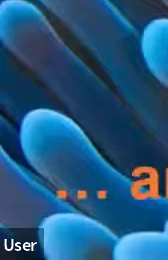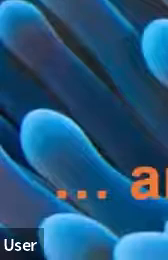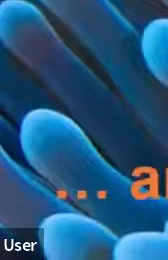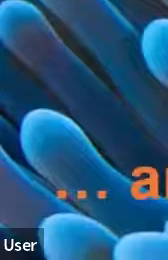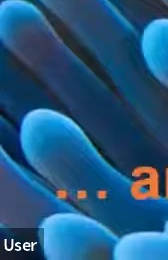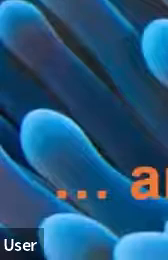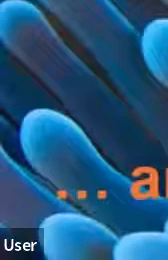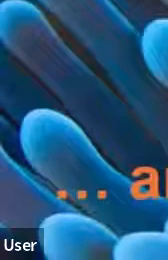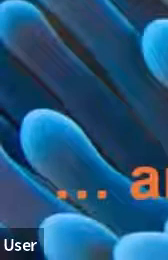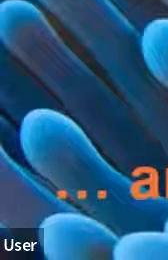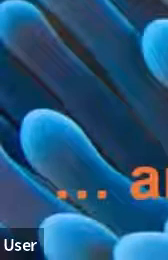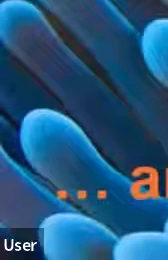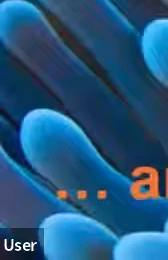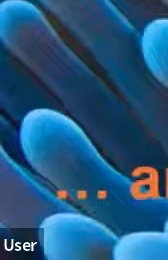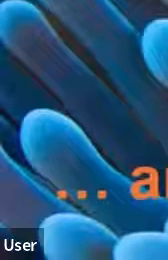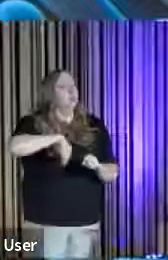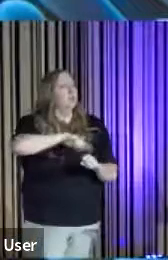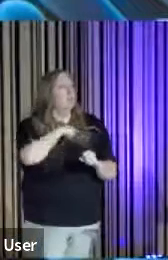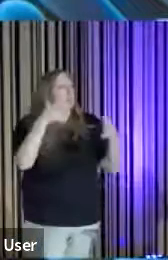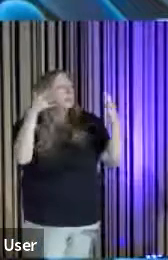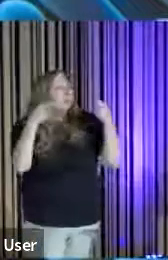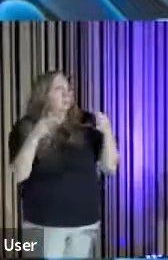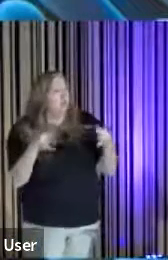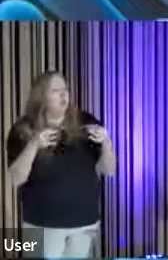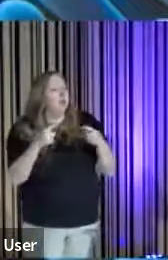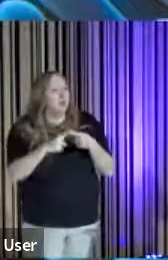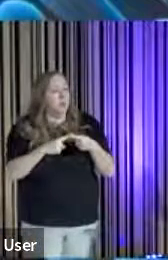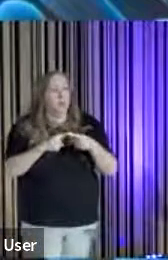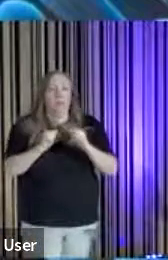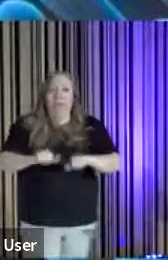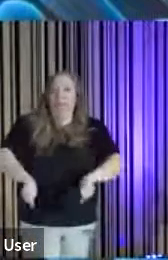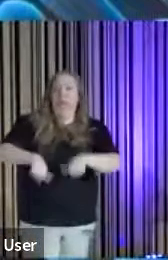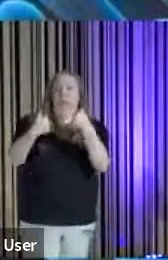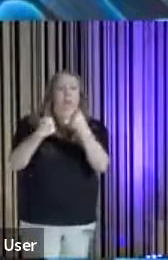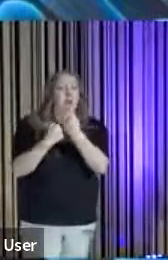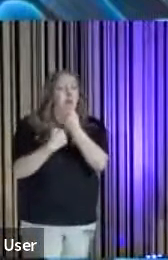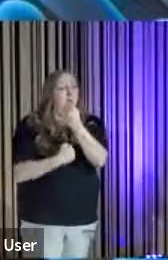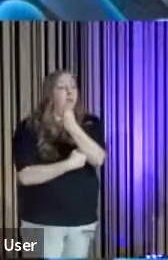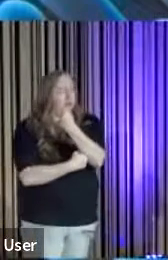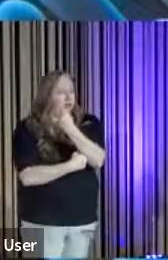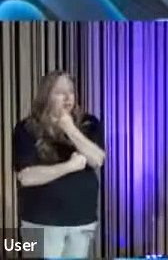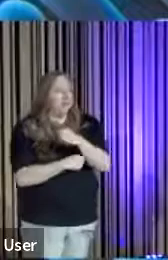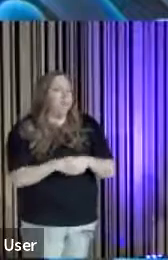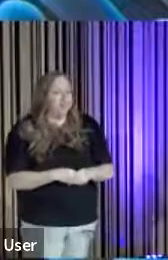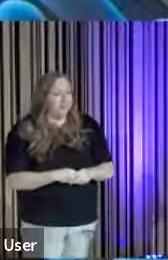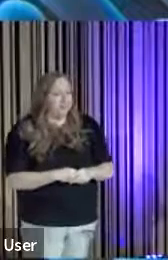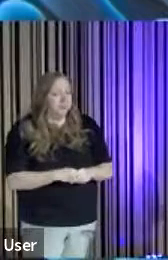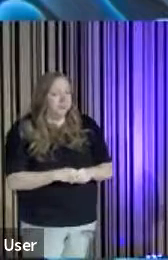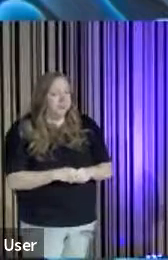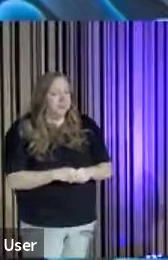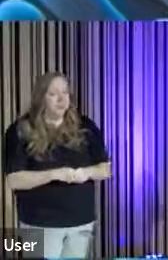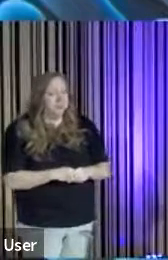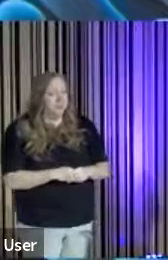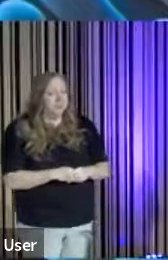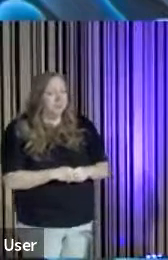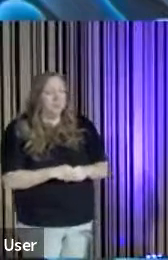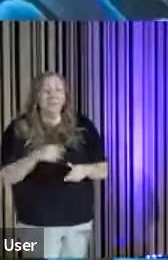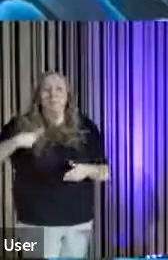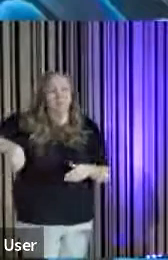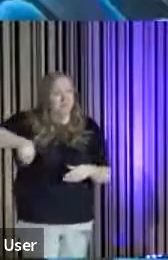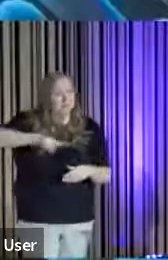we decided to go and to launch this foundation. Agnès B and her son Etienne Bourgois, the founders, they